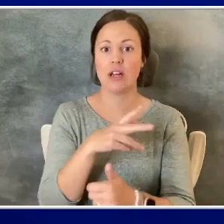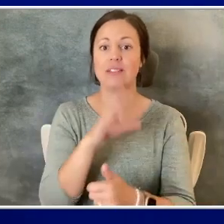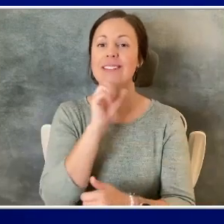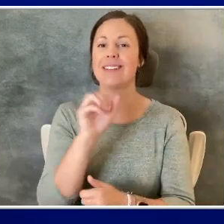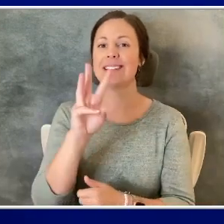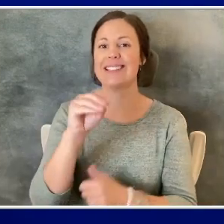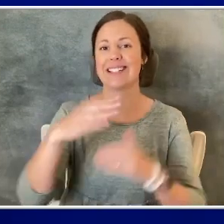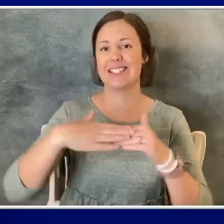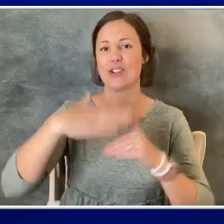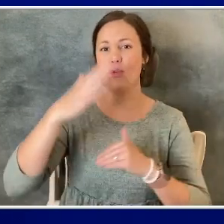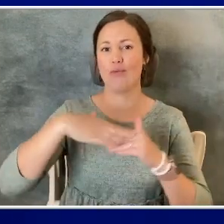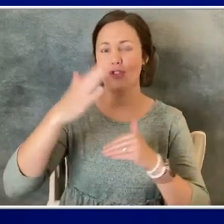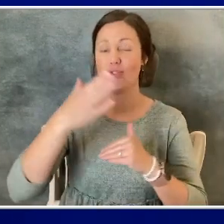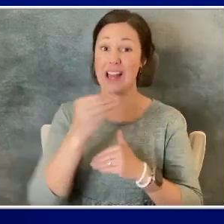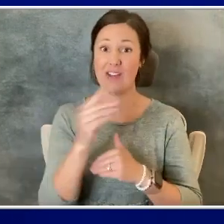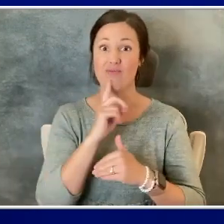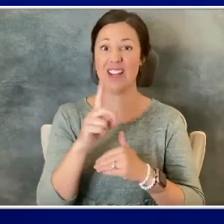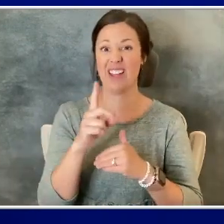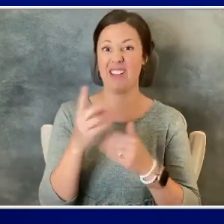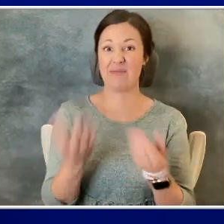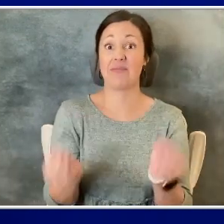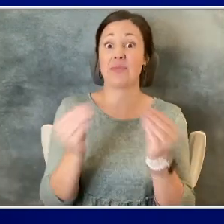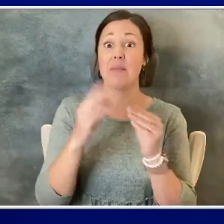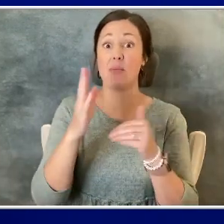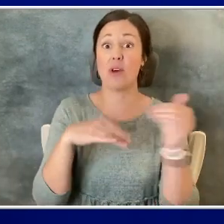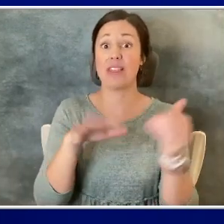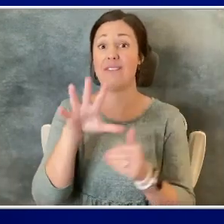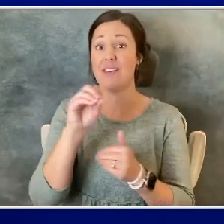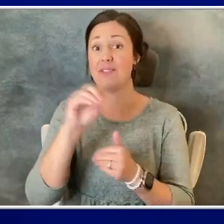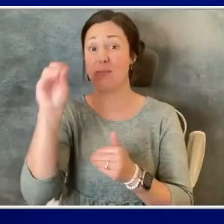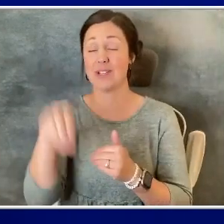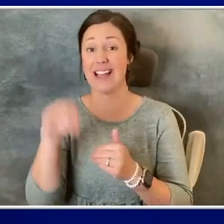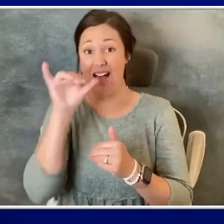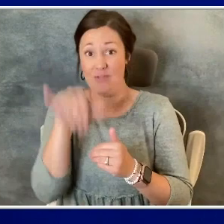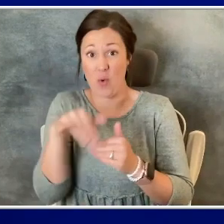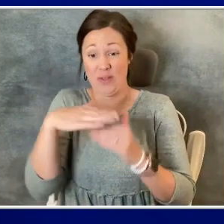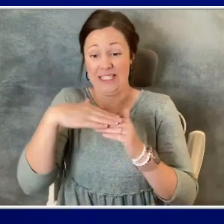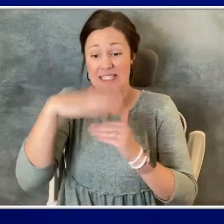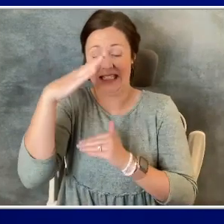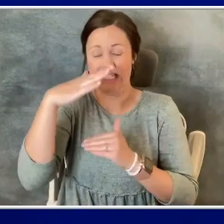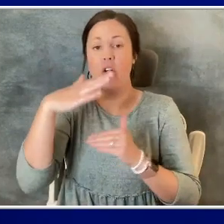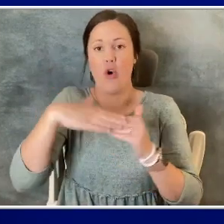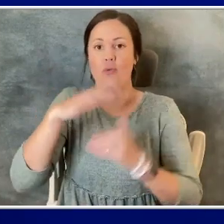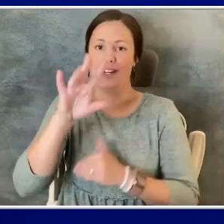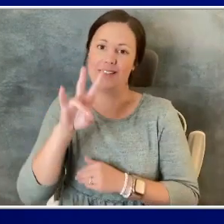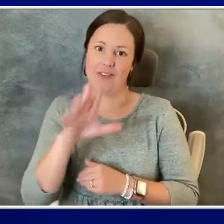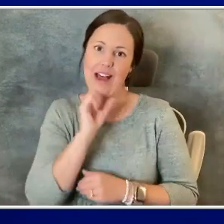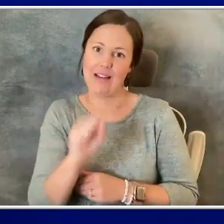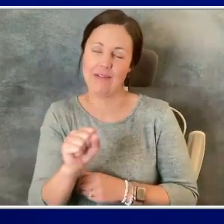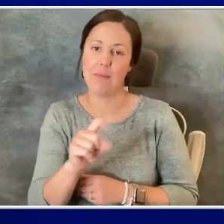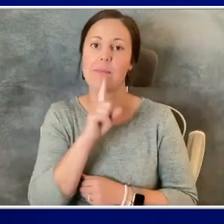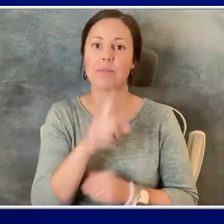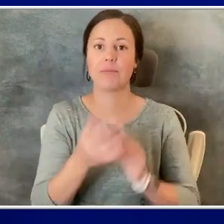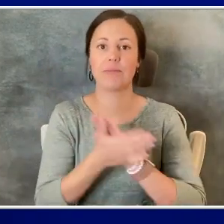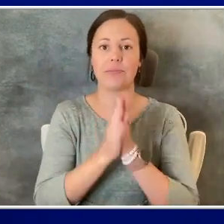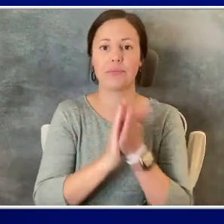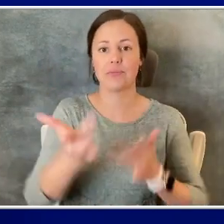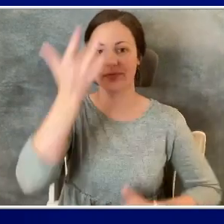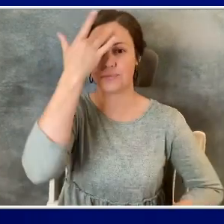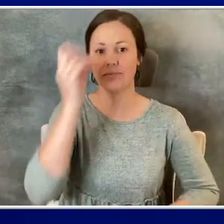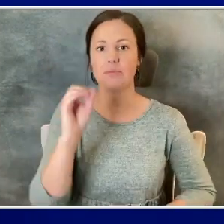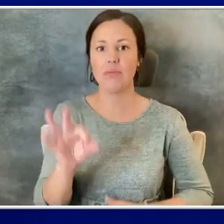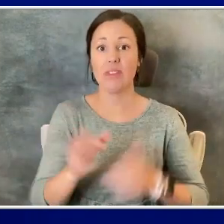even of those, over 50% were 75 and over. So again, this has really become a disease of those most at